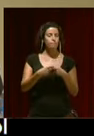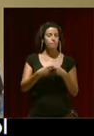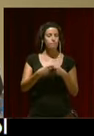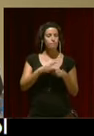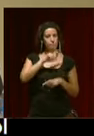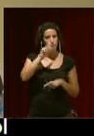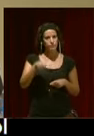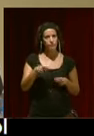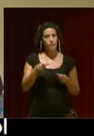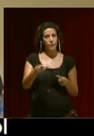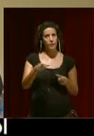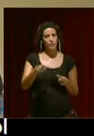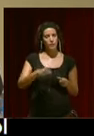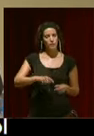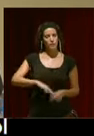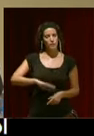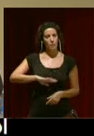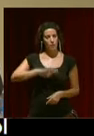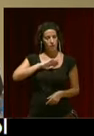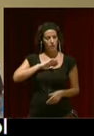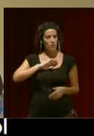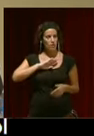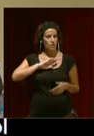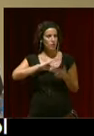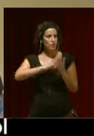shared controlled,